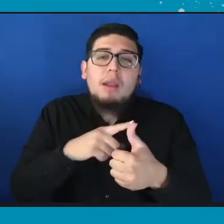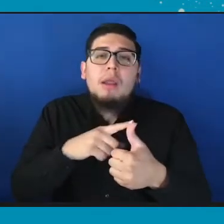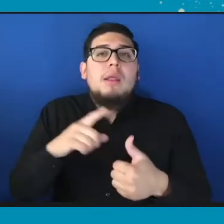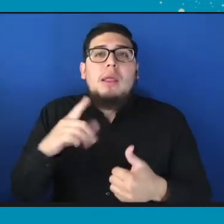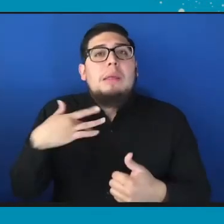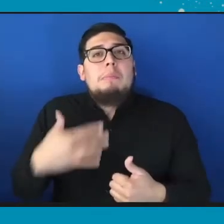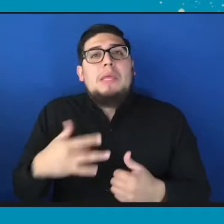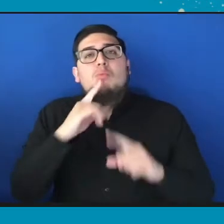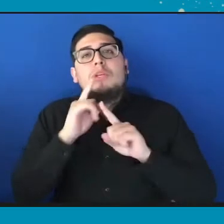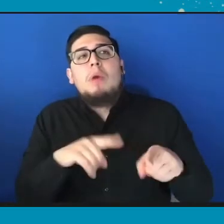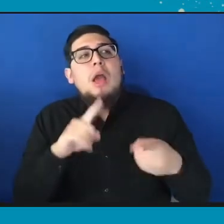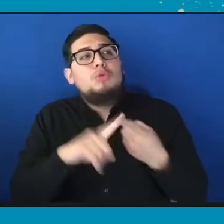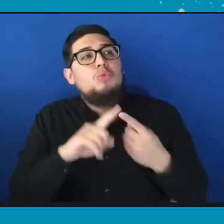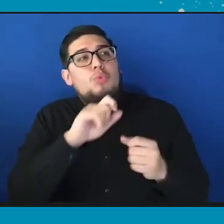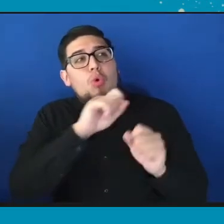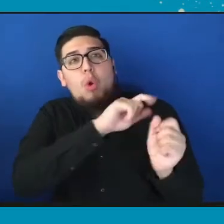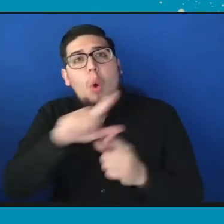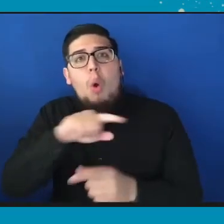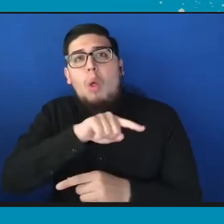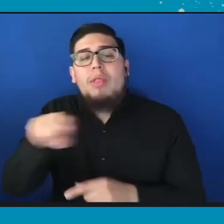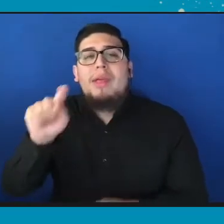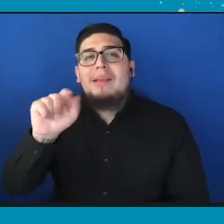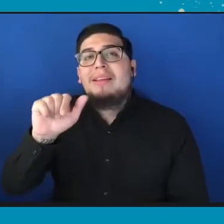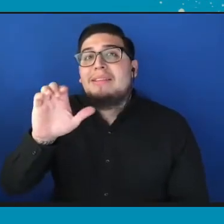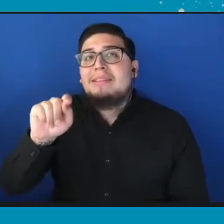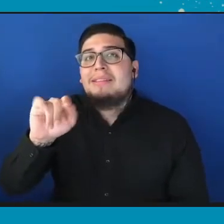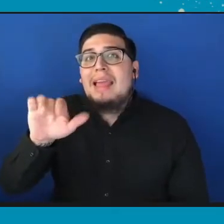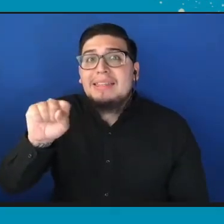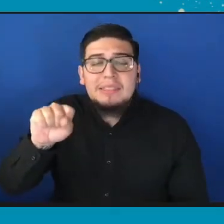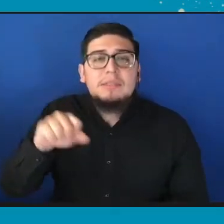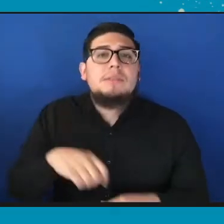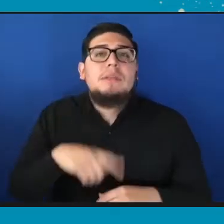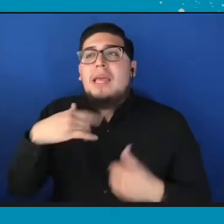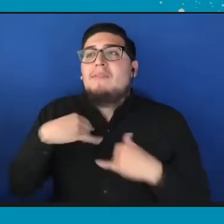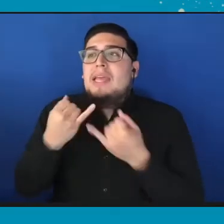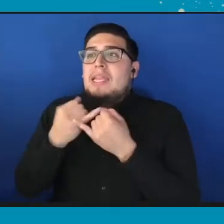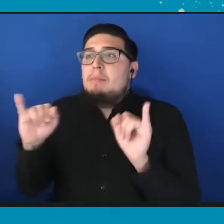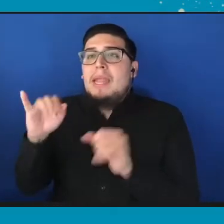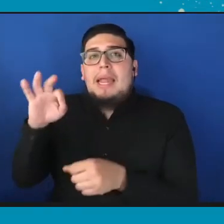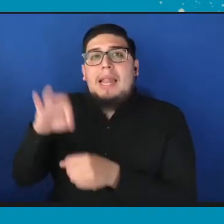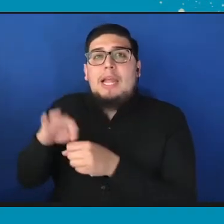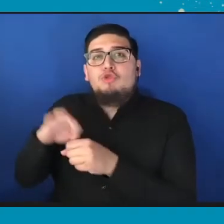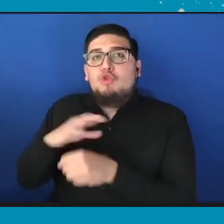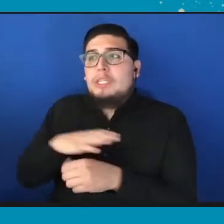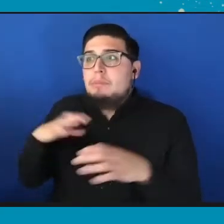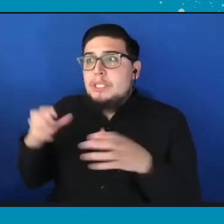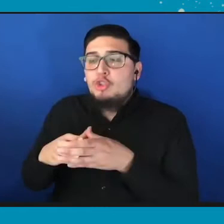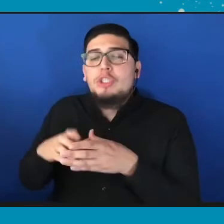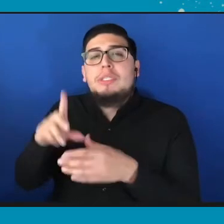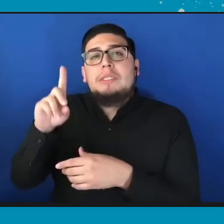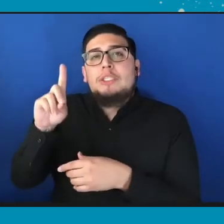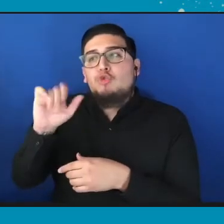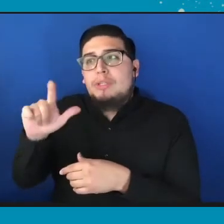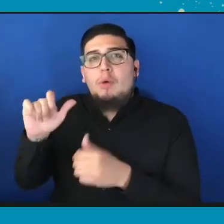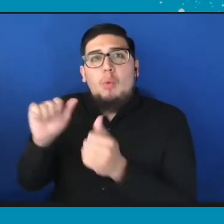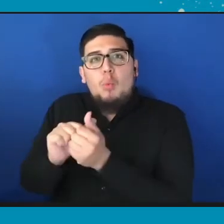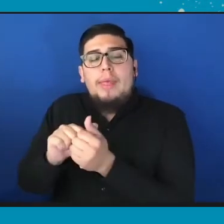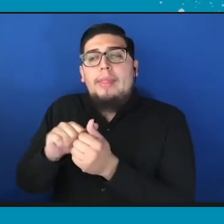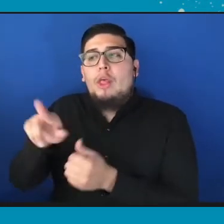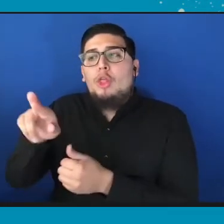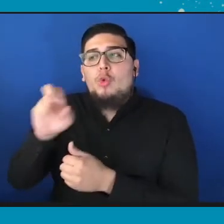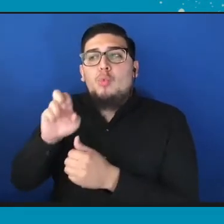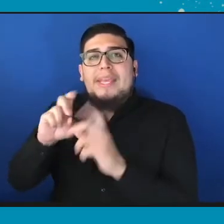all of these tactics. They would have an independent electoral commission in the states to deal with redistricting. It would